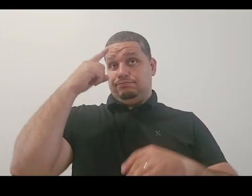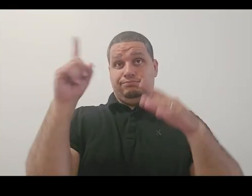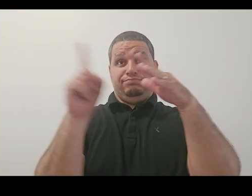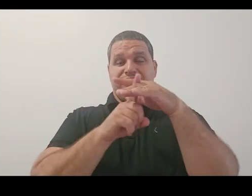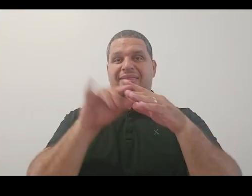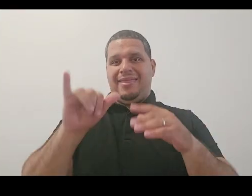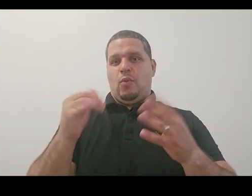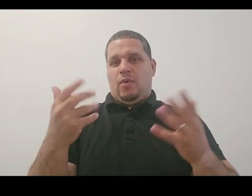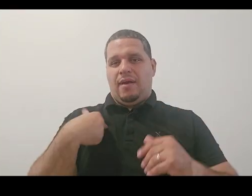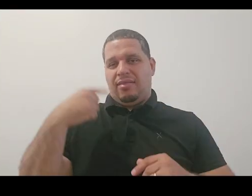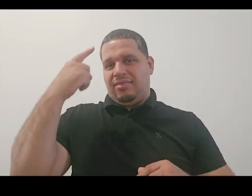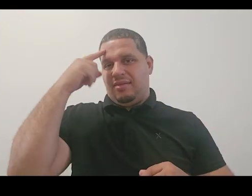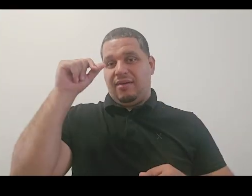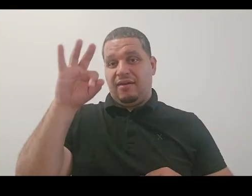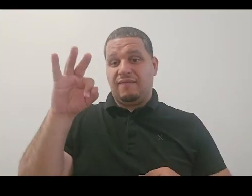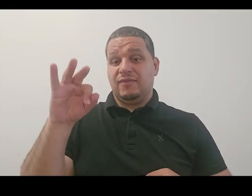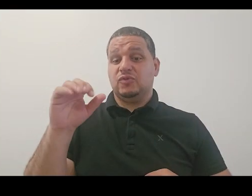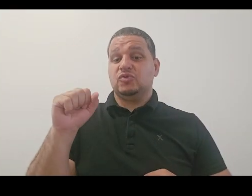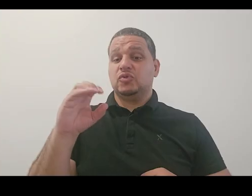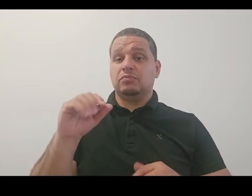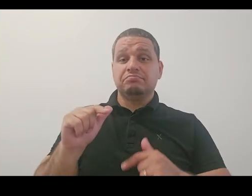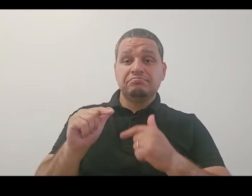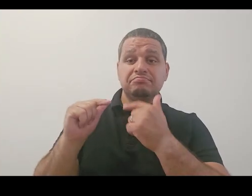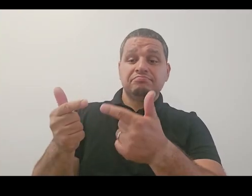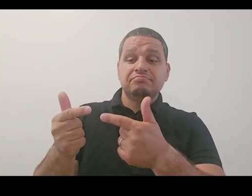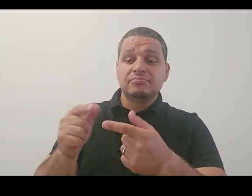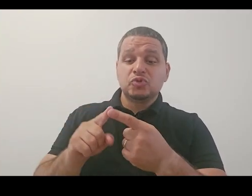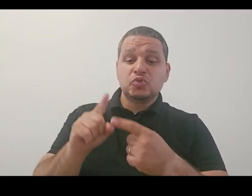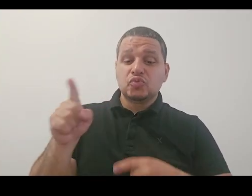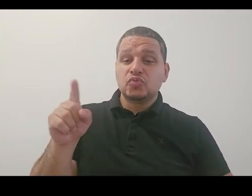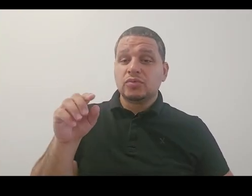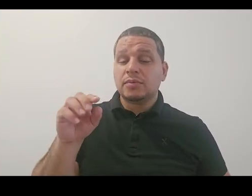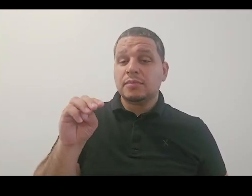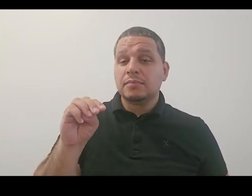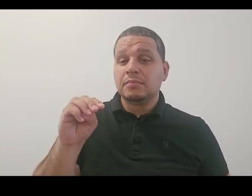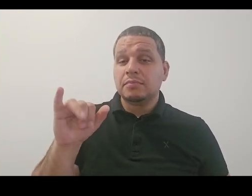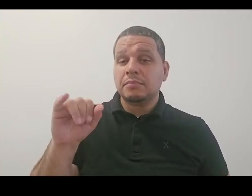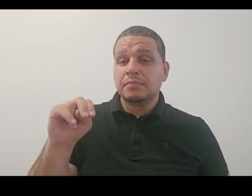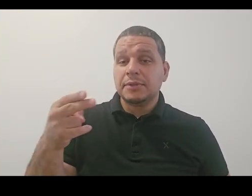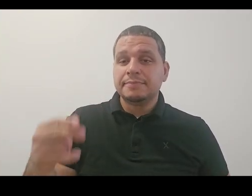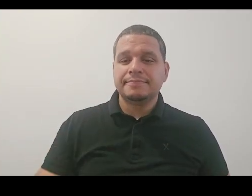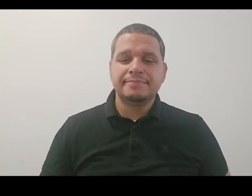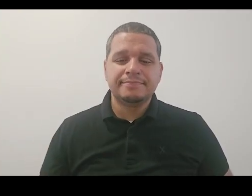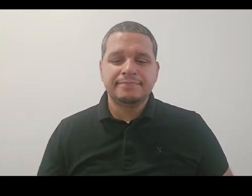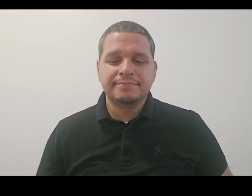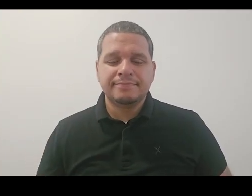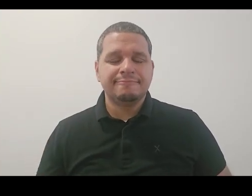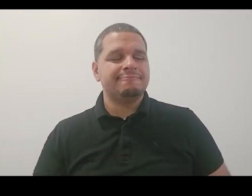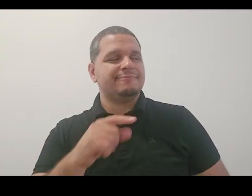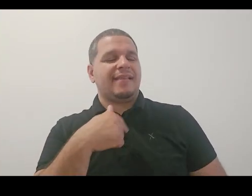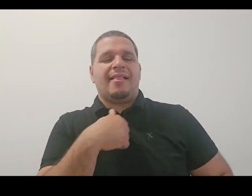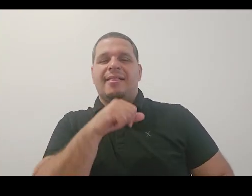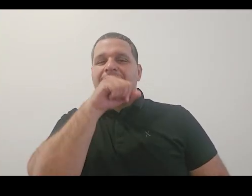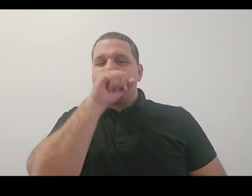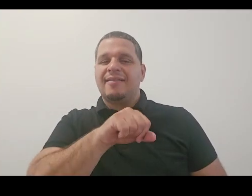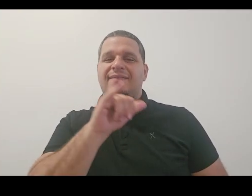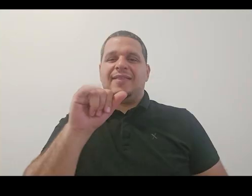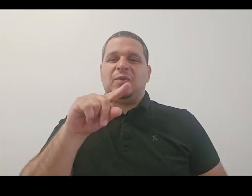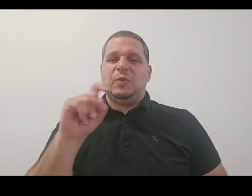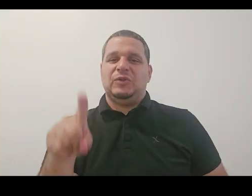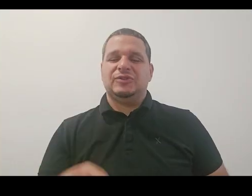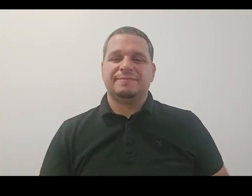think of. So how about I pass it on to Min this time? I love this question.